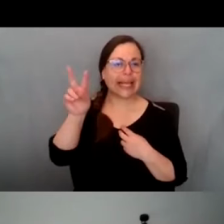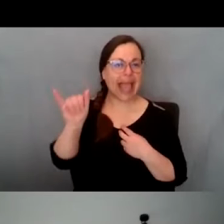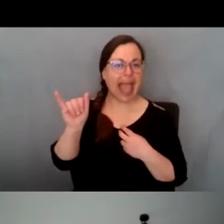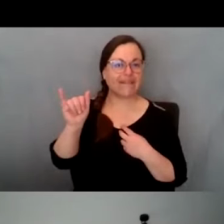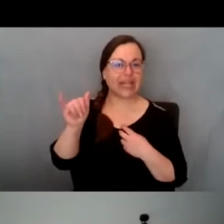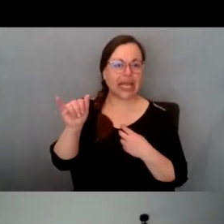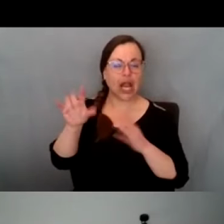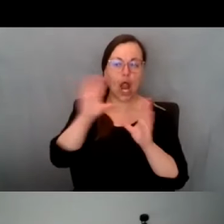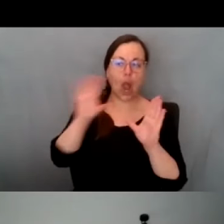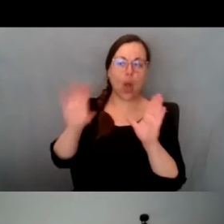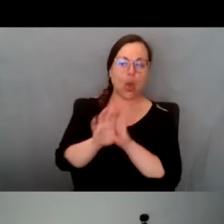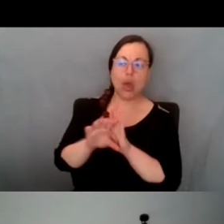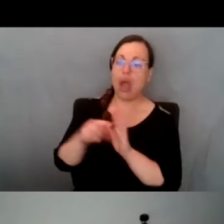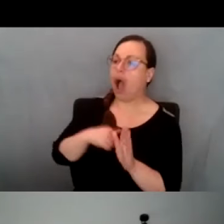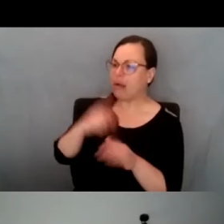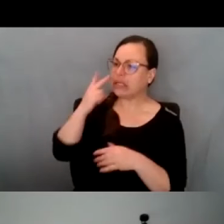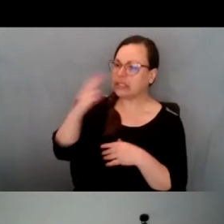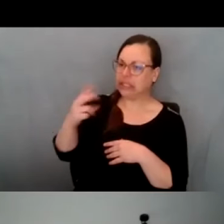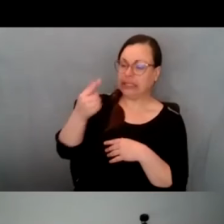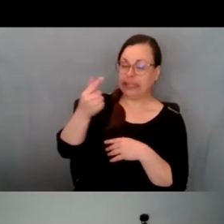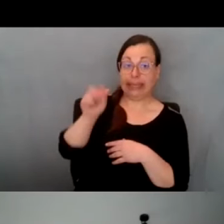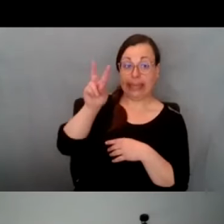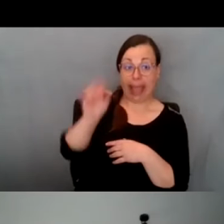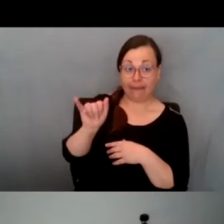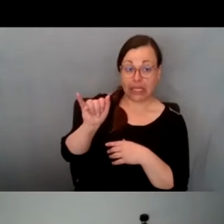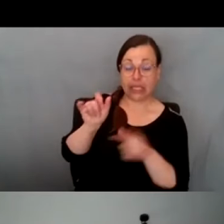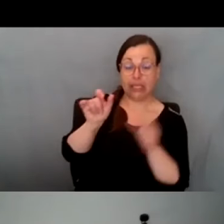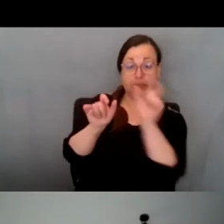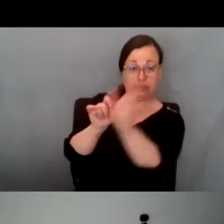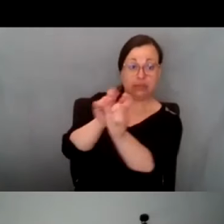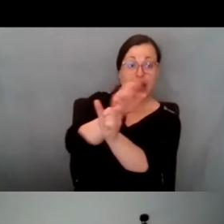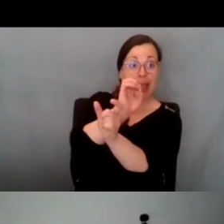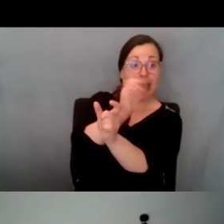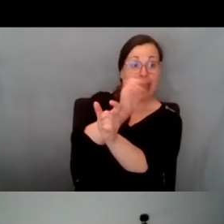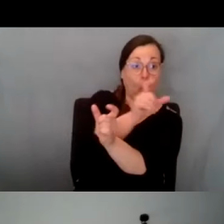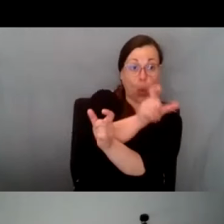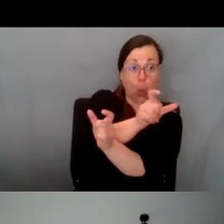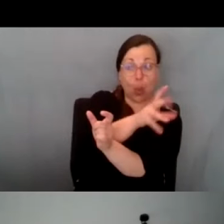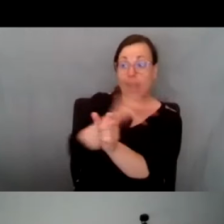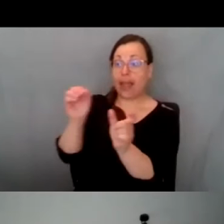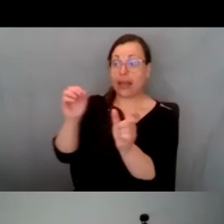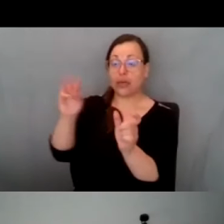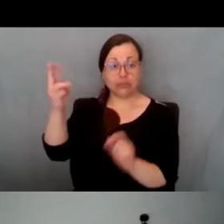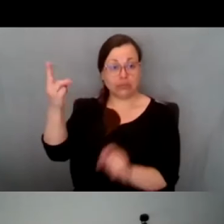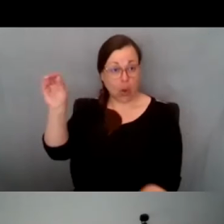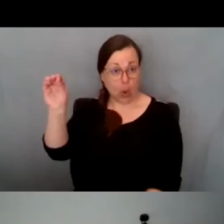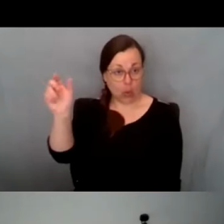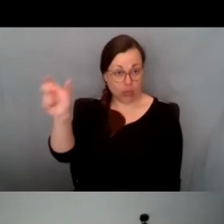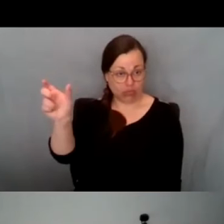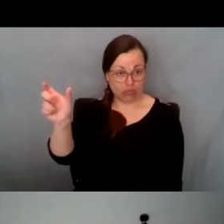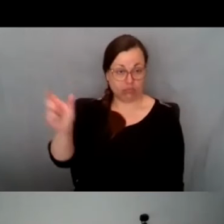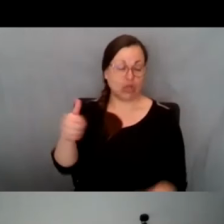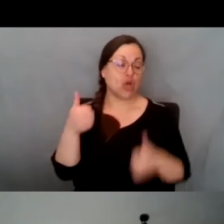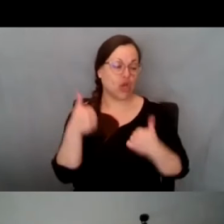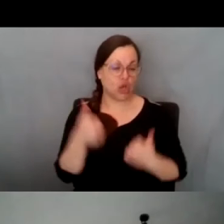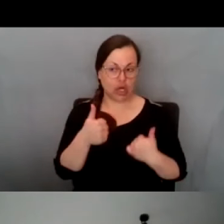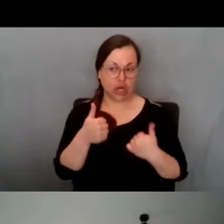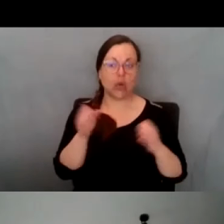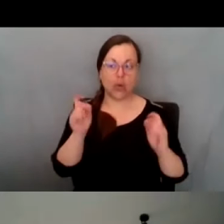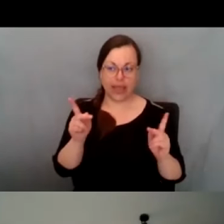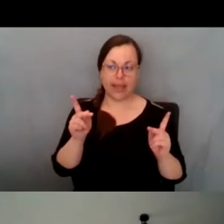Gavi, ECHO, World Health Organization on the first slide, yeah. Okay, and good. Okay, I just wanted to make sure that, let me get it up in